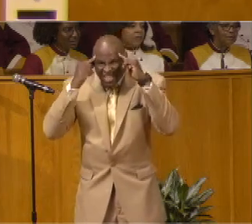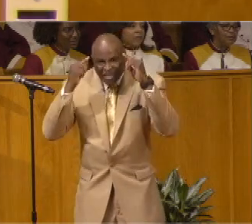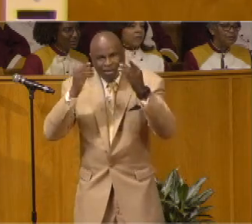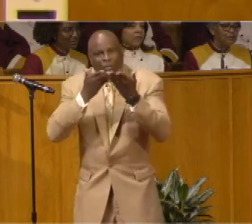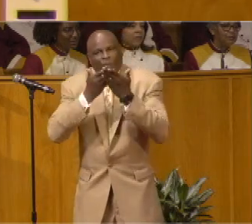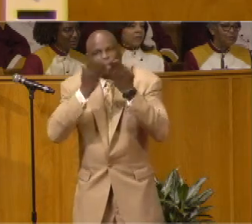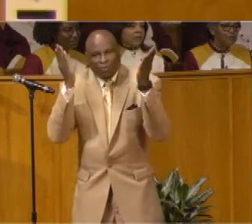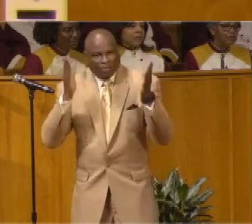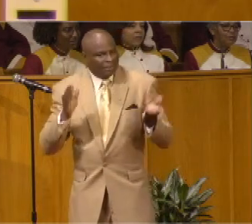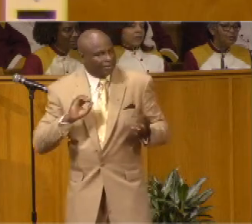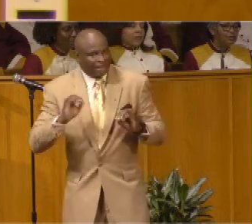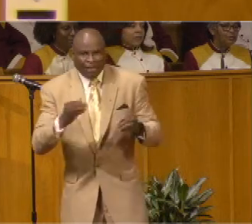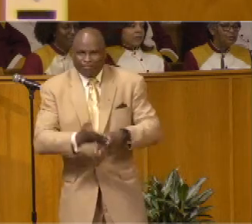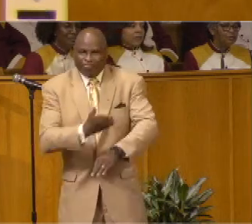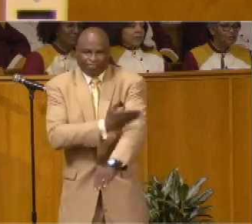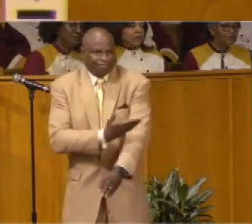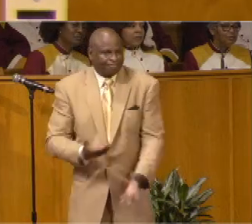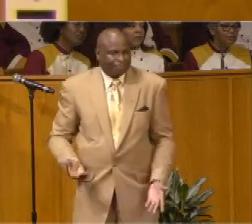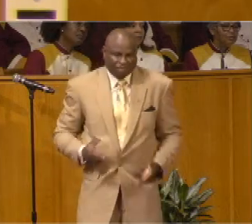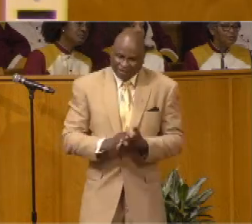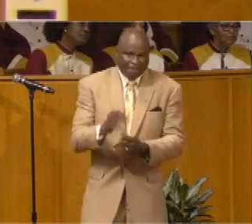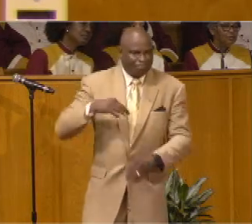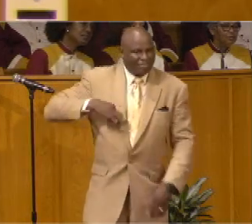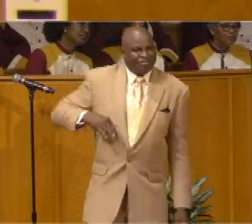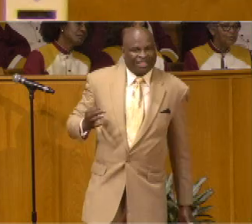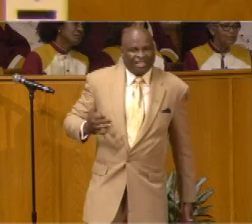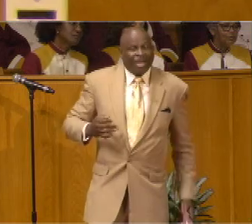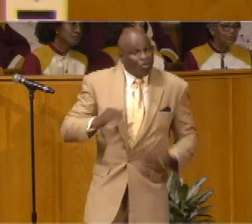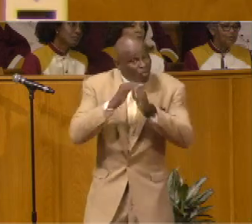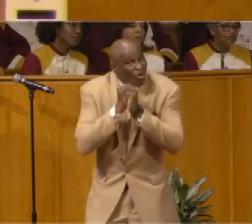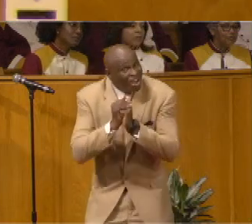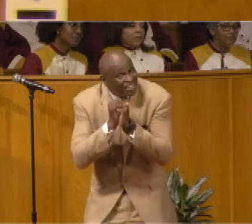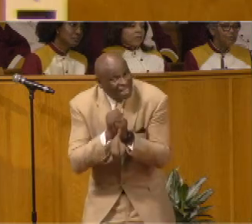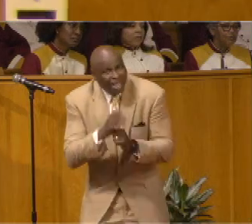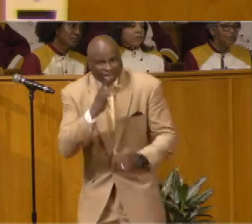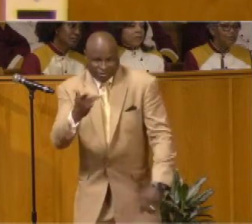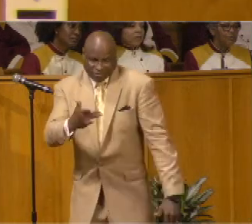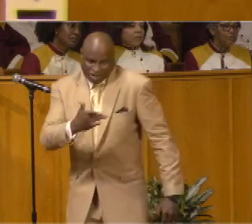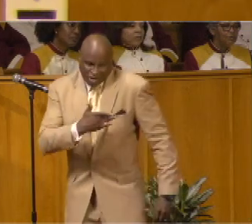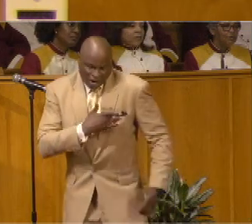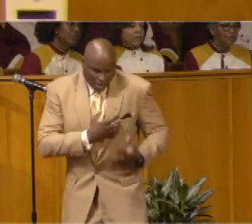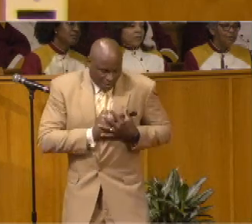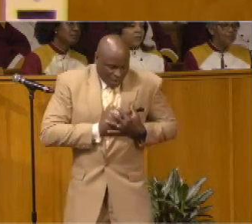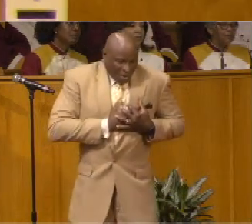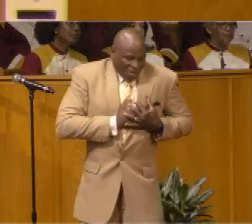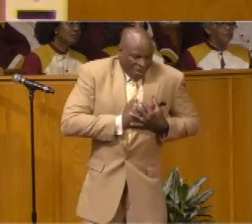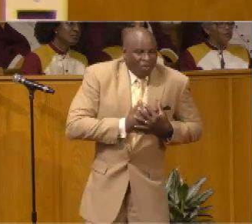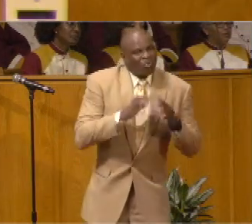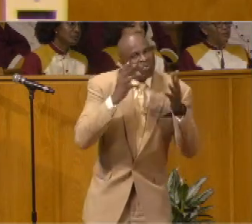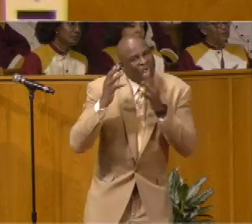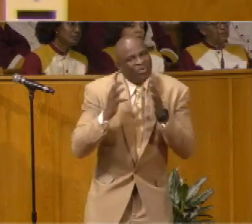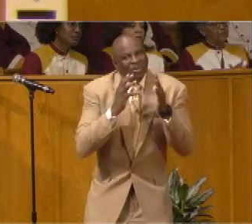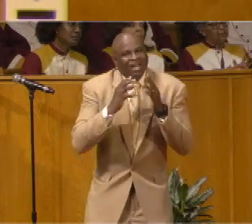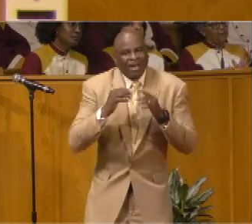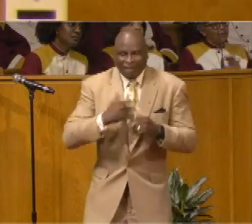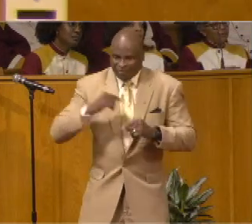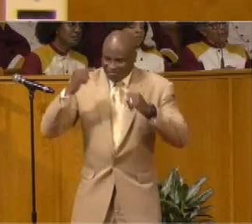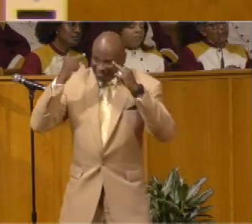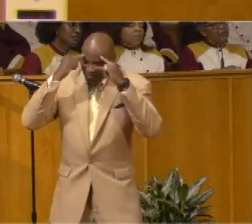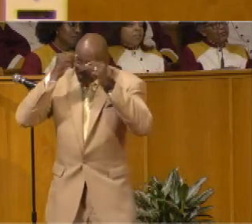unfruitful. That worship at its best not only touches your heart, it fills your